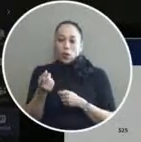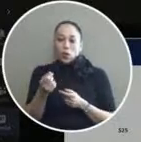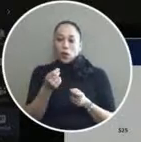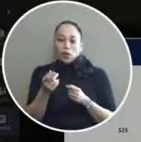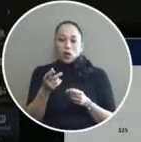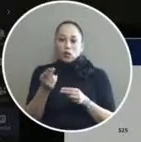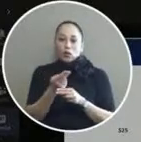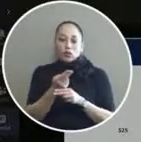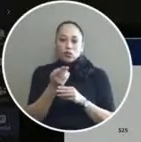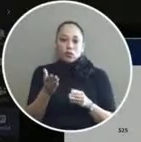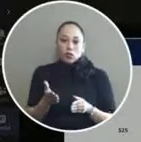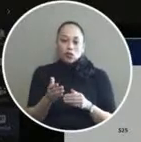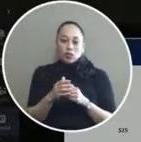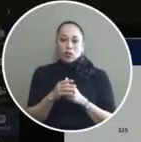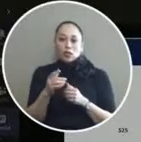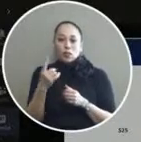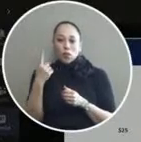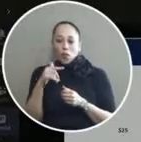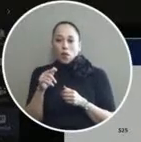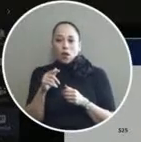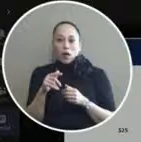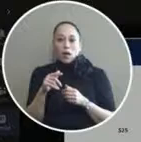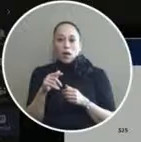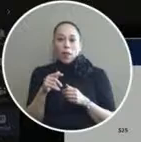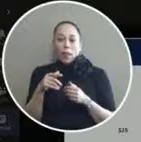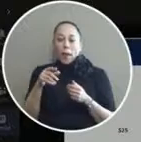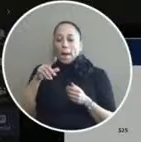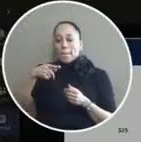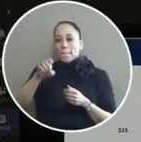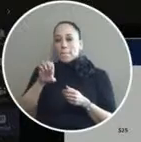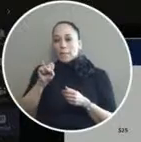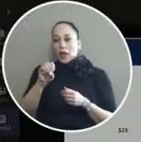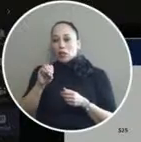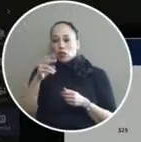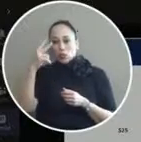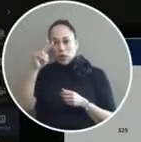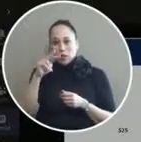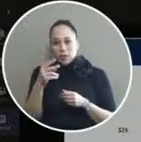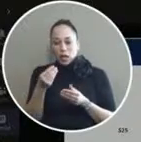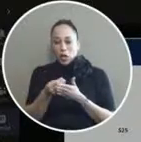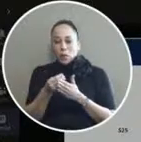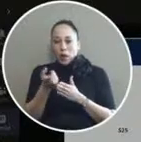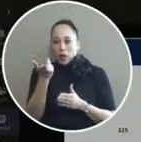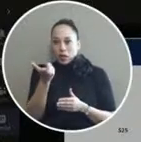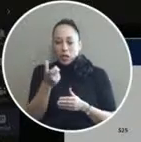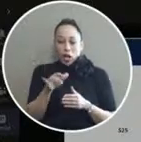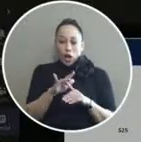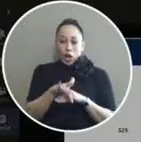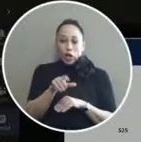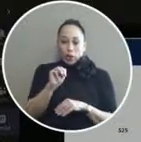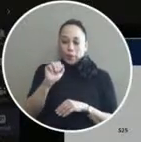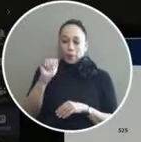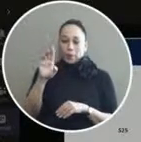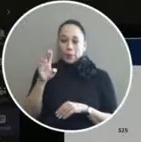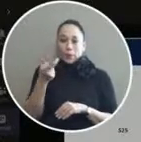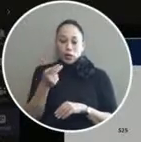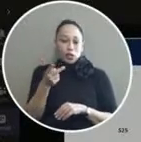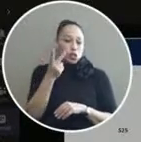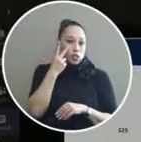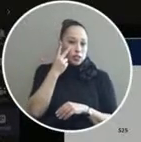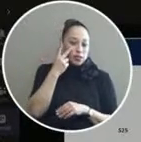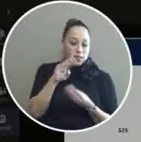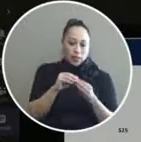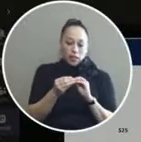our users the ability to pay the tolls in pesos. So for the last few months, since early March, you see the